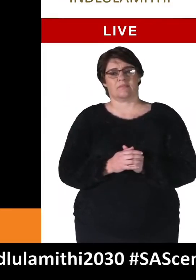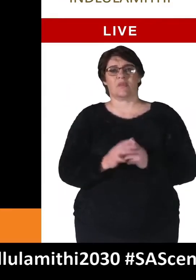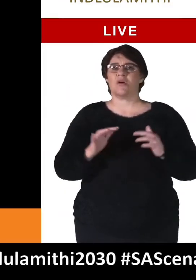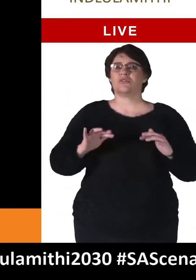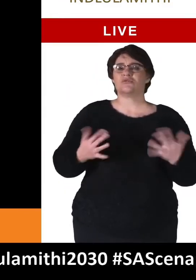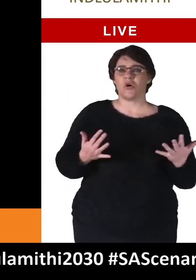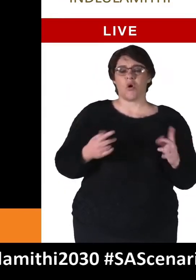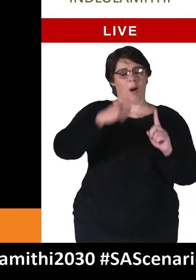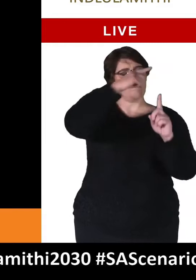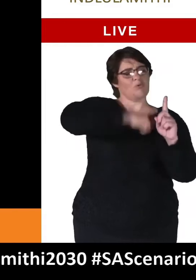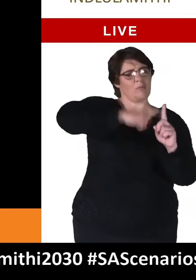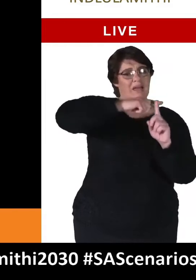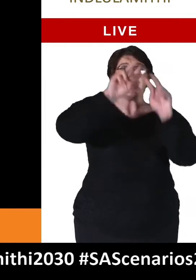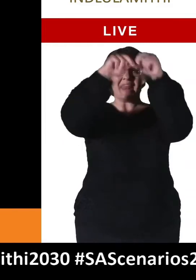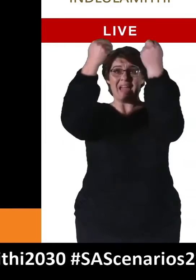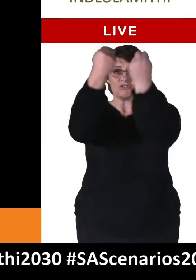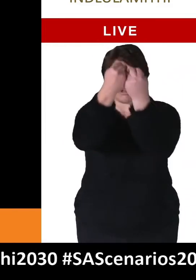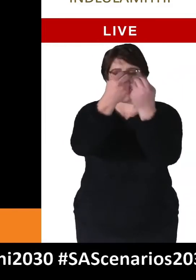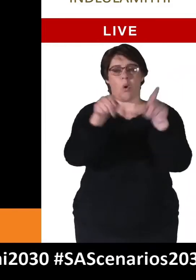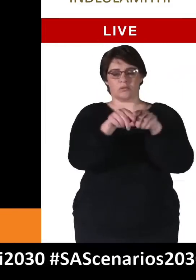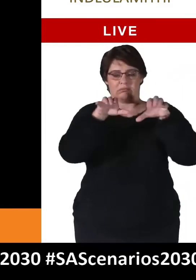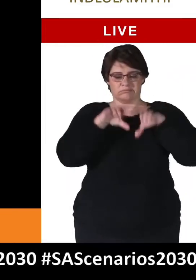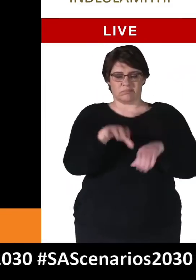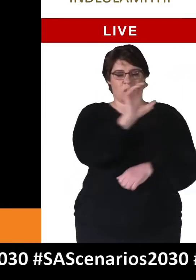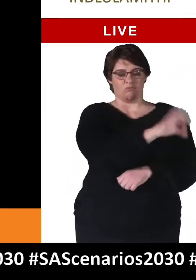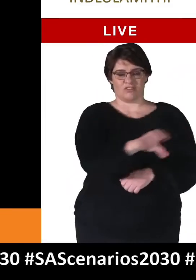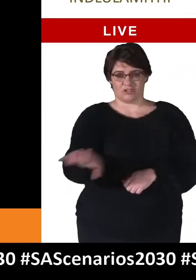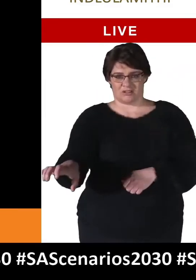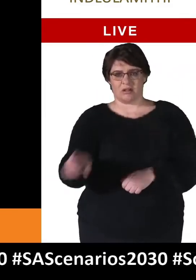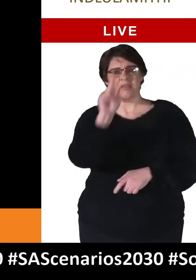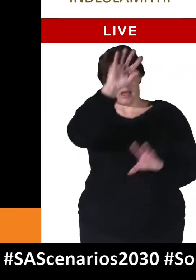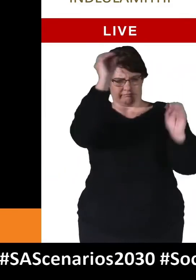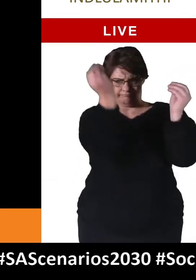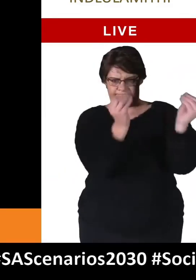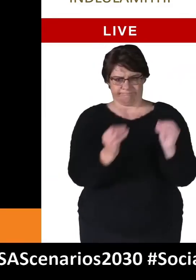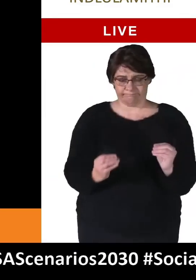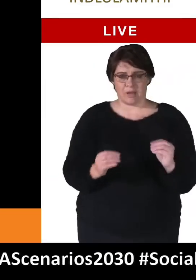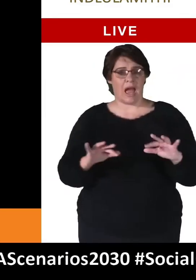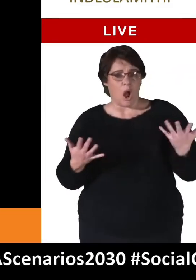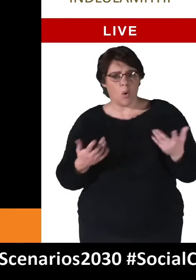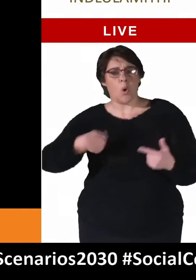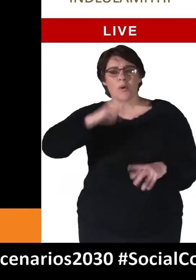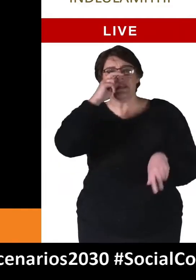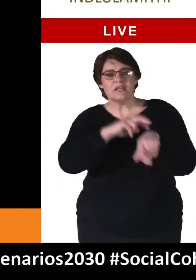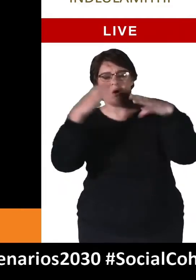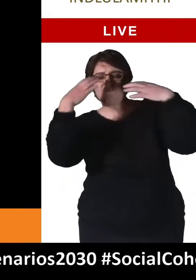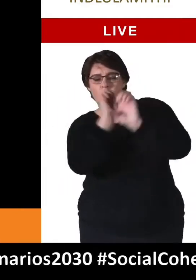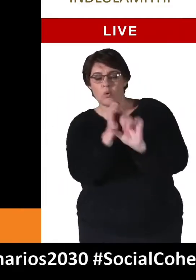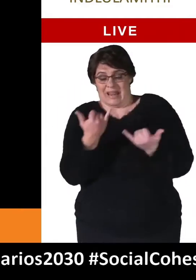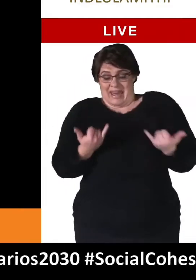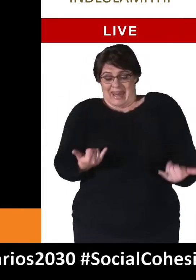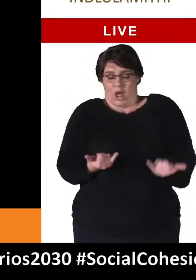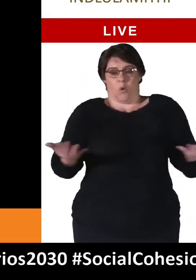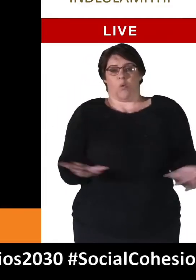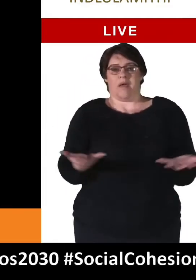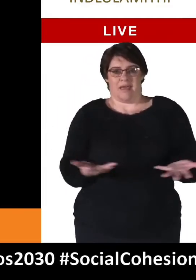So the barometers, both the national barometer and the provincial barometers, they are designed to focus us on where we are